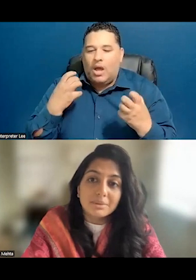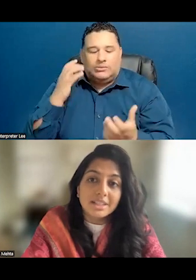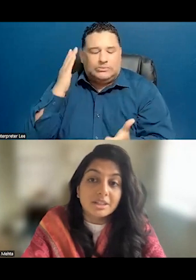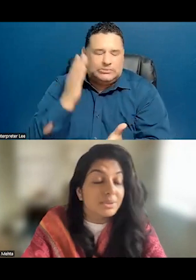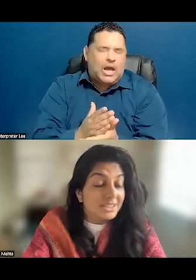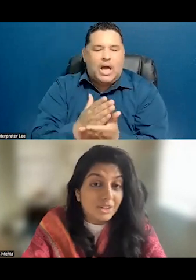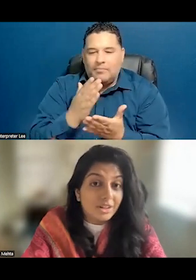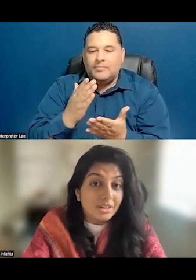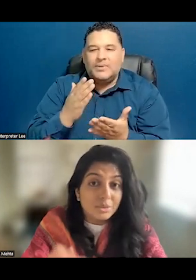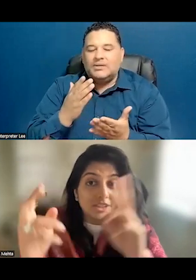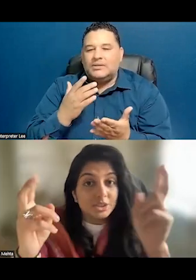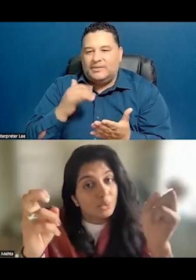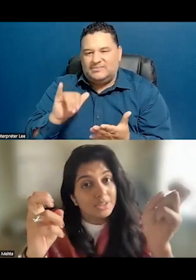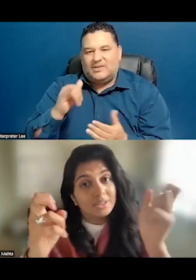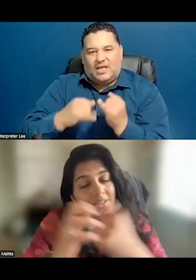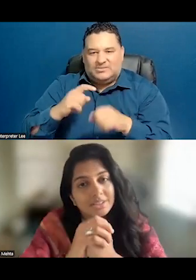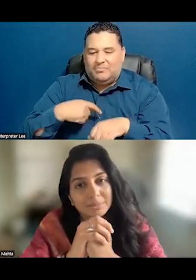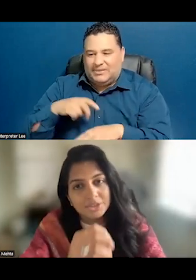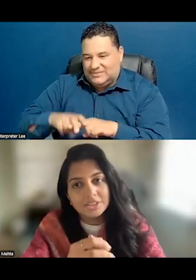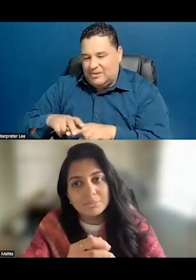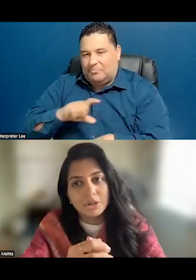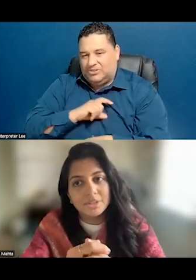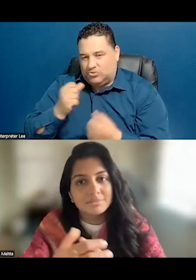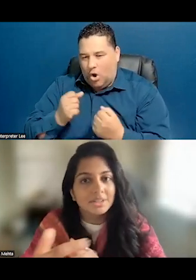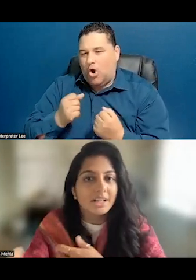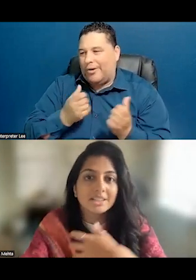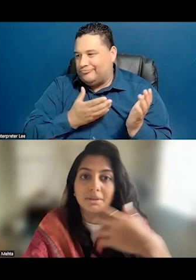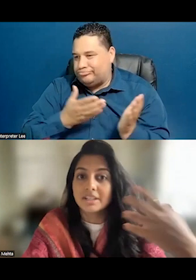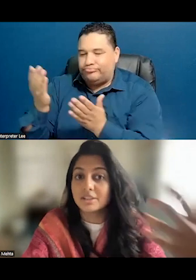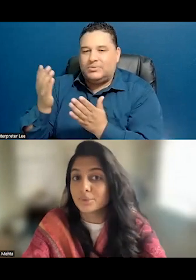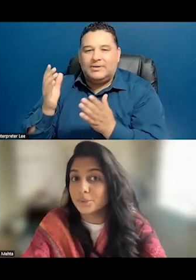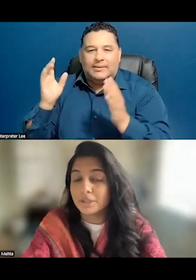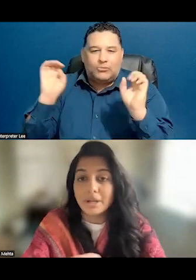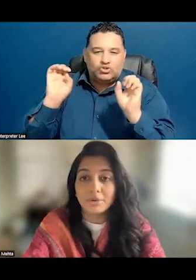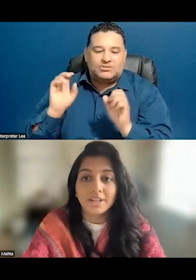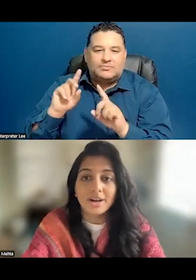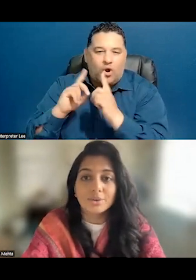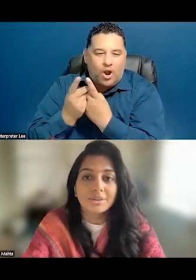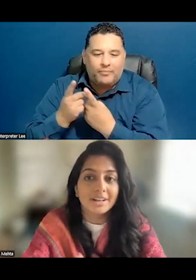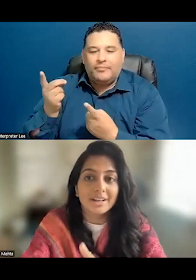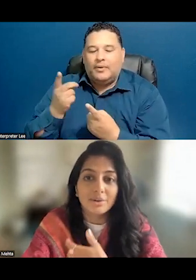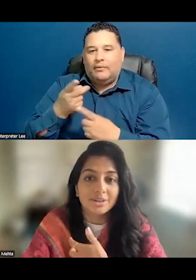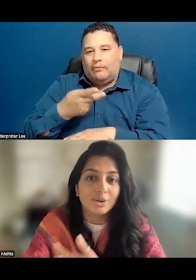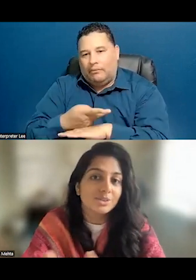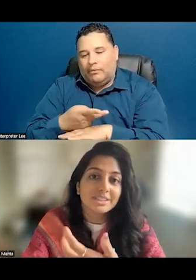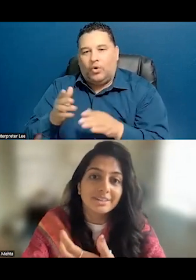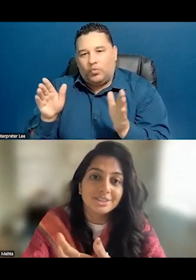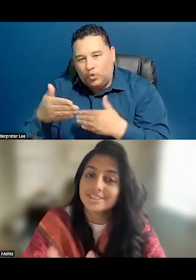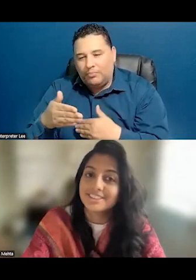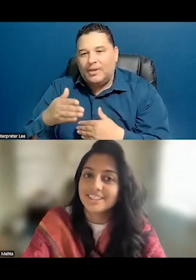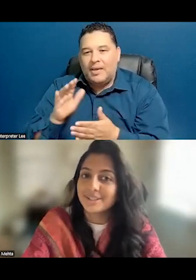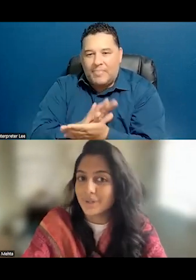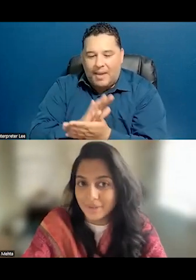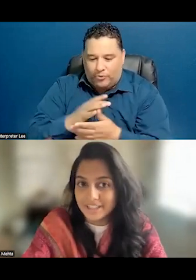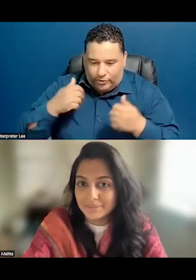last time I sat in a police car and was escorted to the emergency department, the last time I laid in a room in a paper gown and counted all the tiles